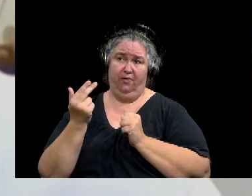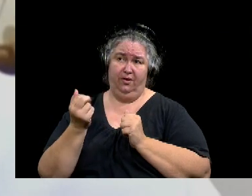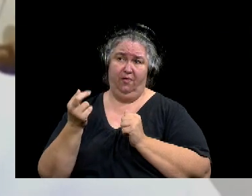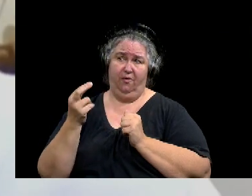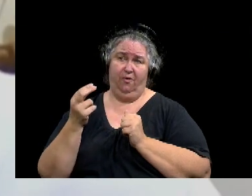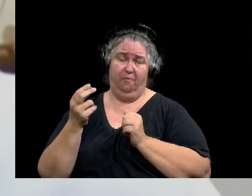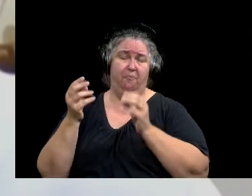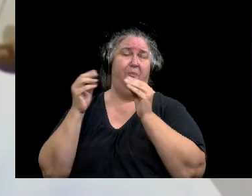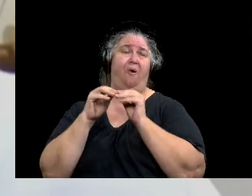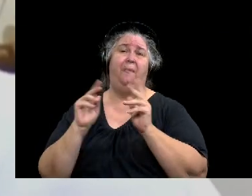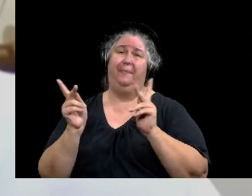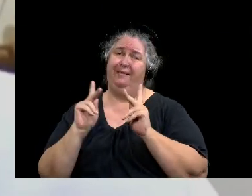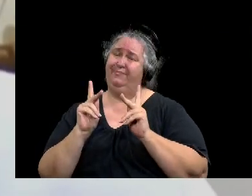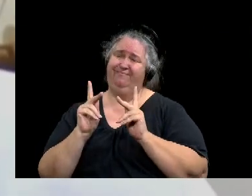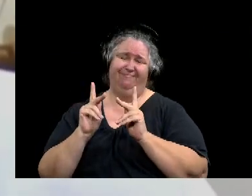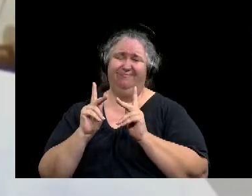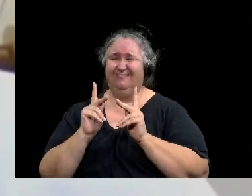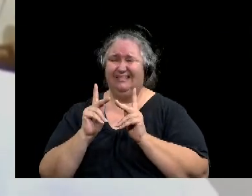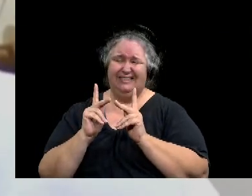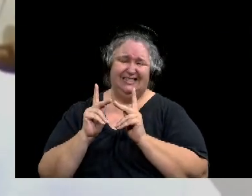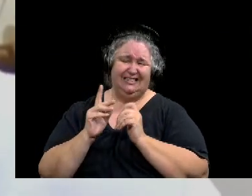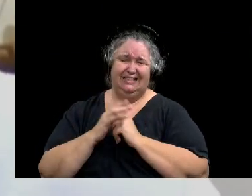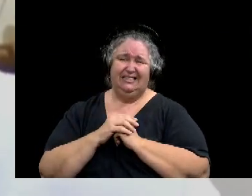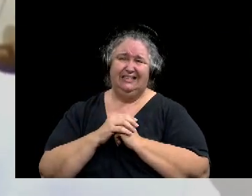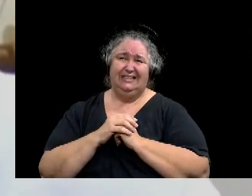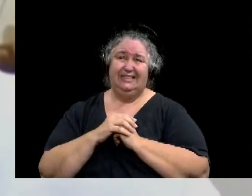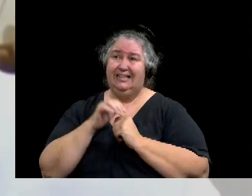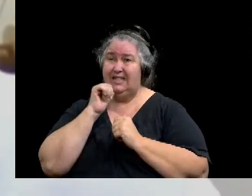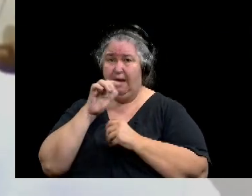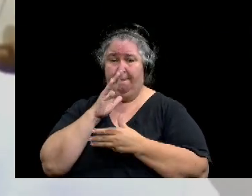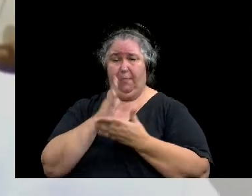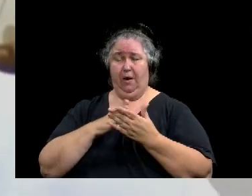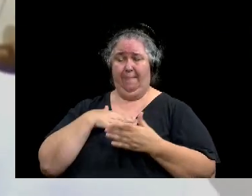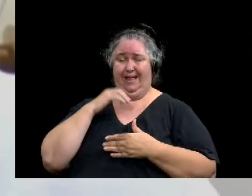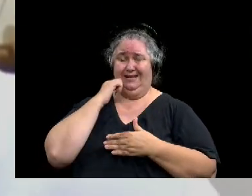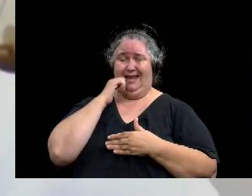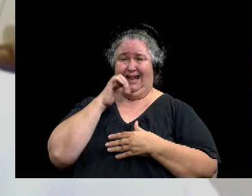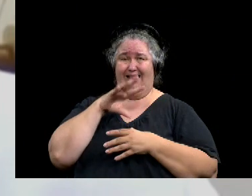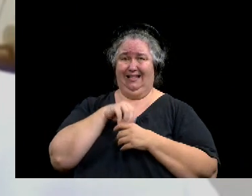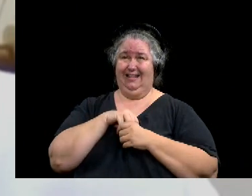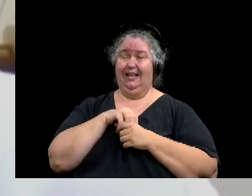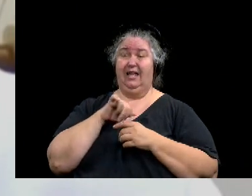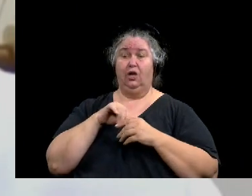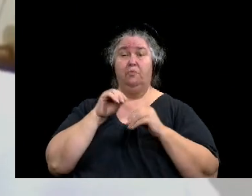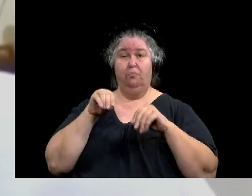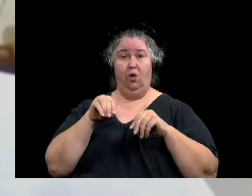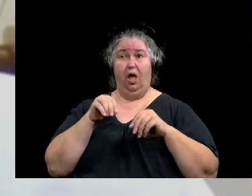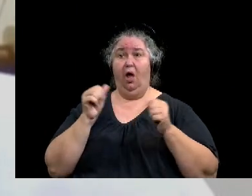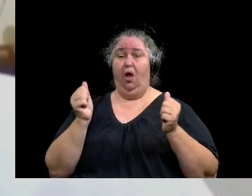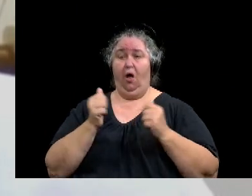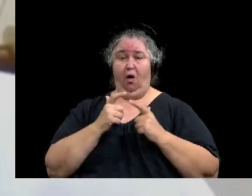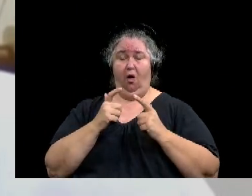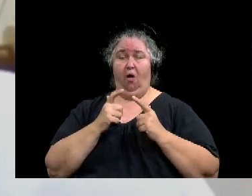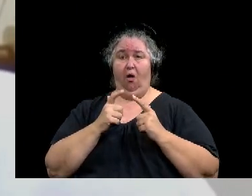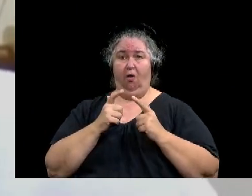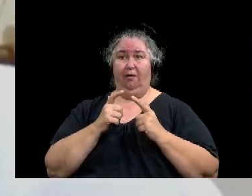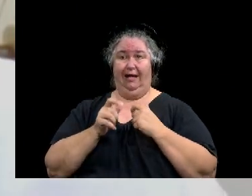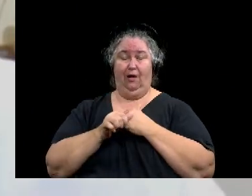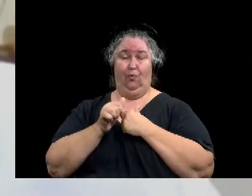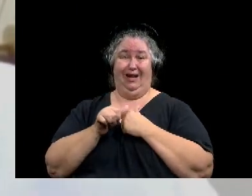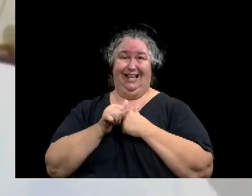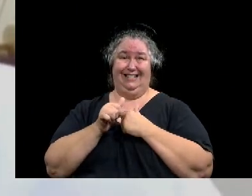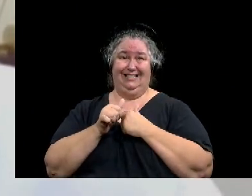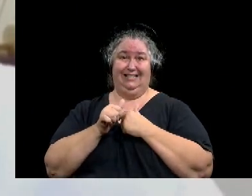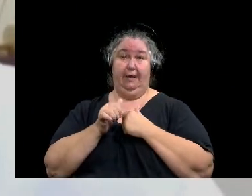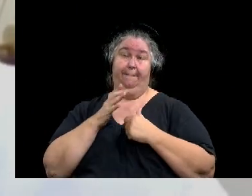other members from outside the household, it would put the individual and the community at such risk that, in